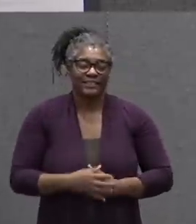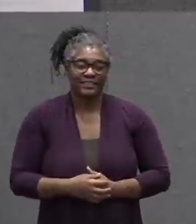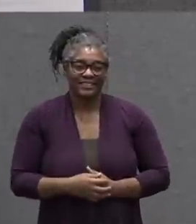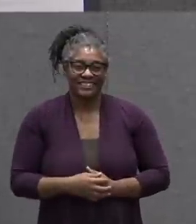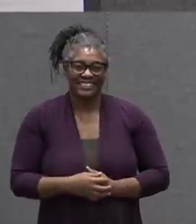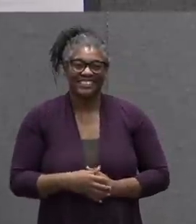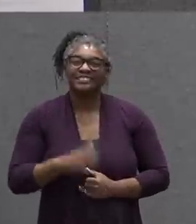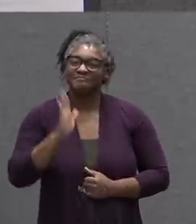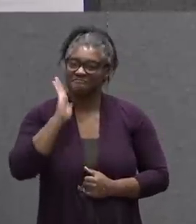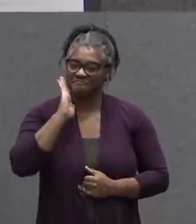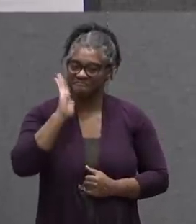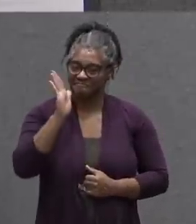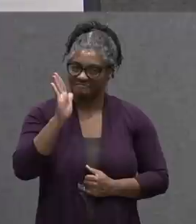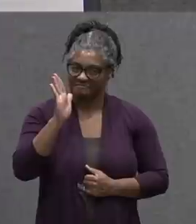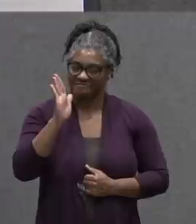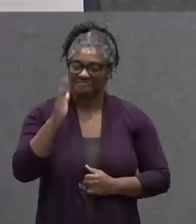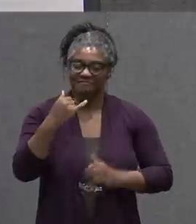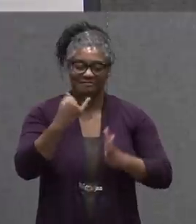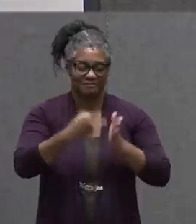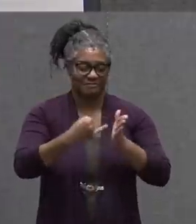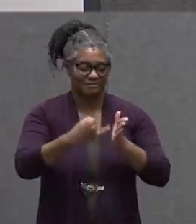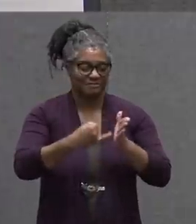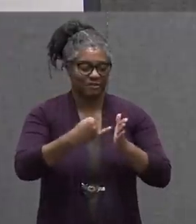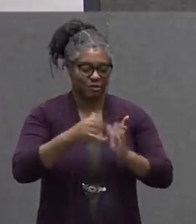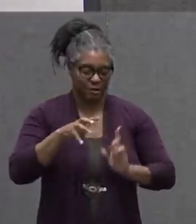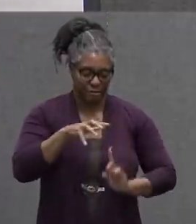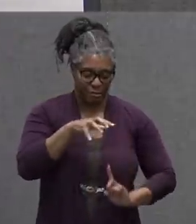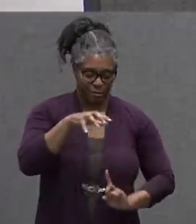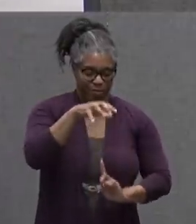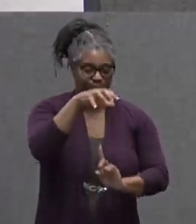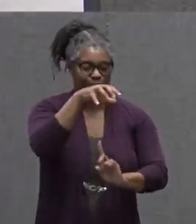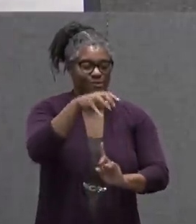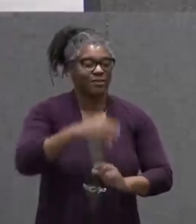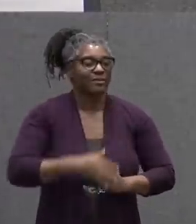draw a hot air balloon.